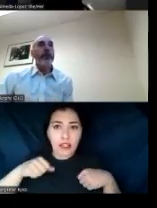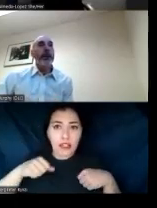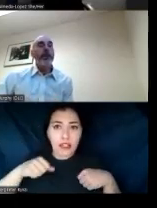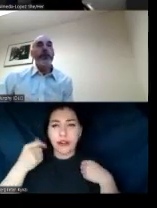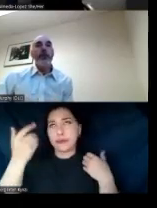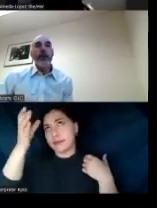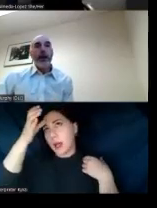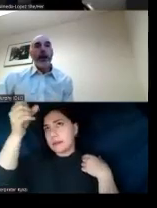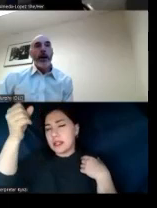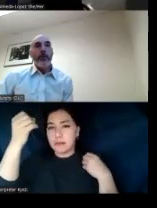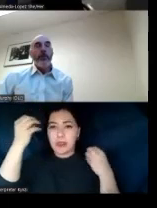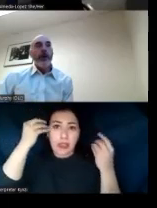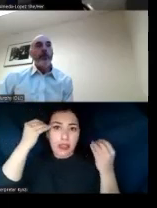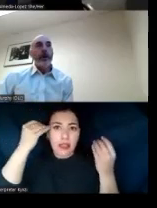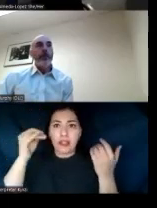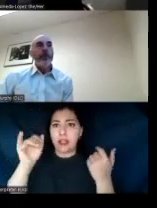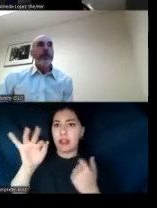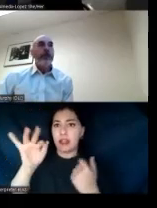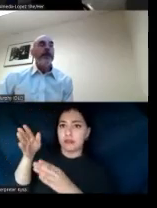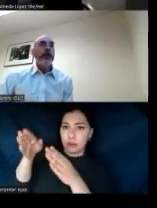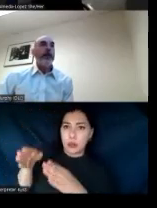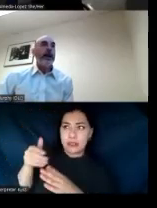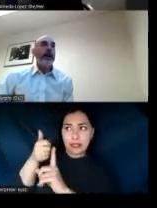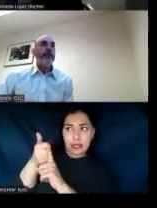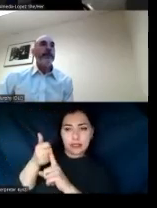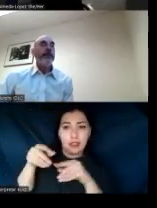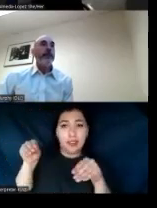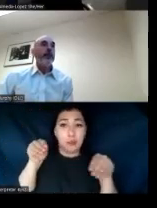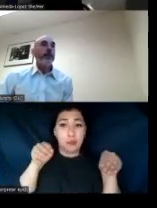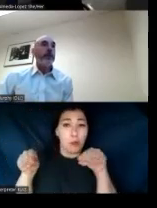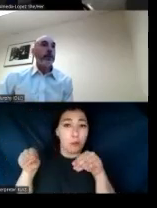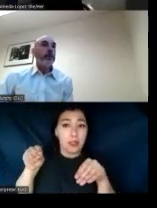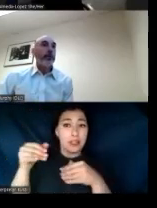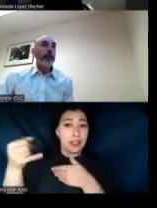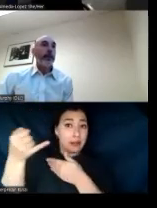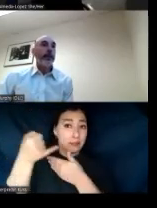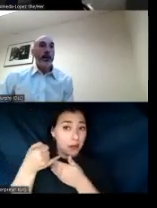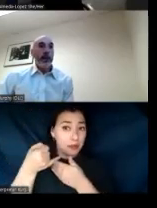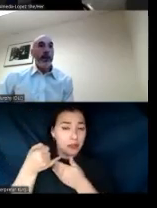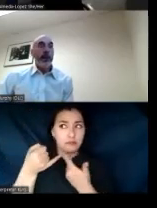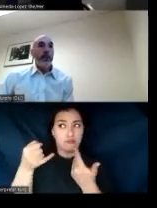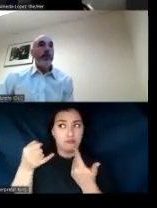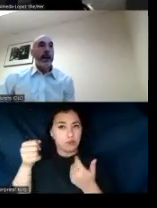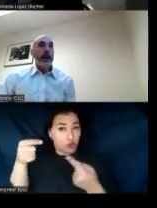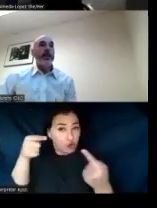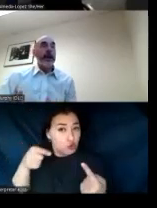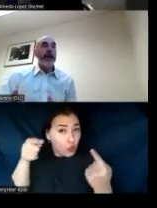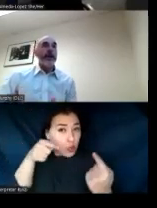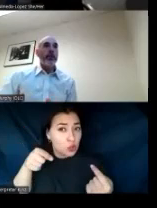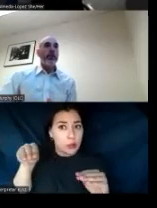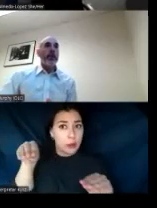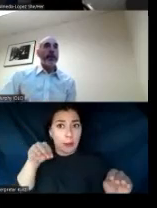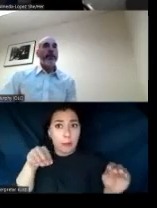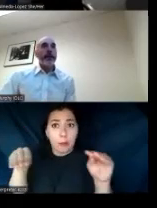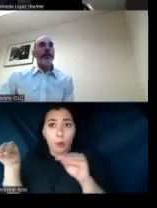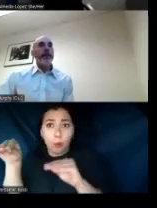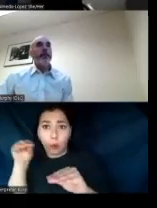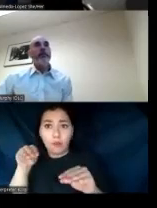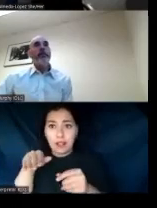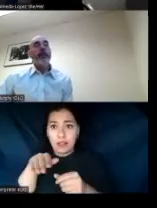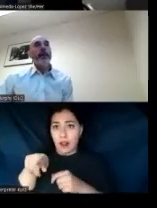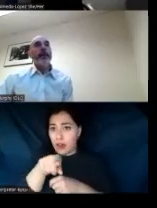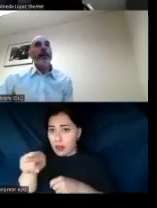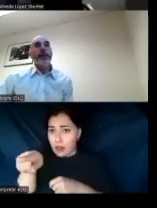mobility impairment and whether they would have difficulty maneuvering around the area where the